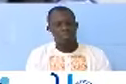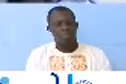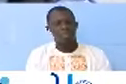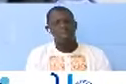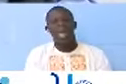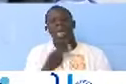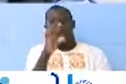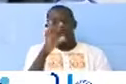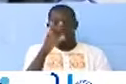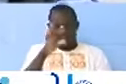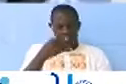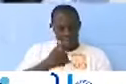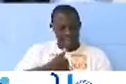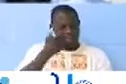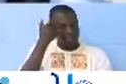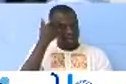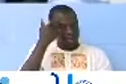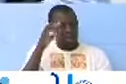Yes,